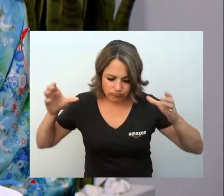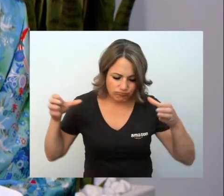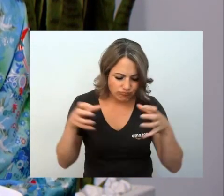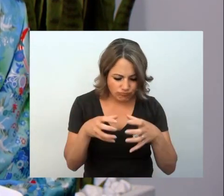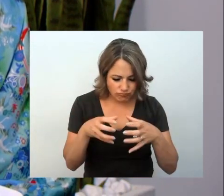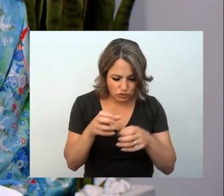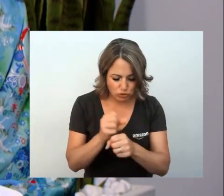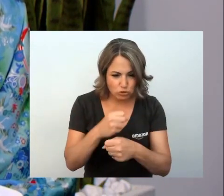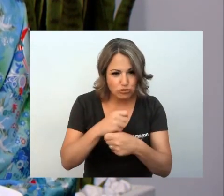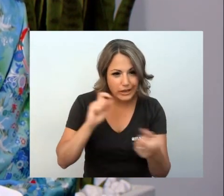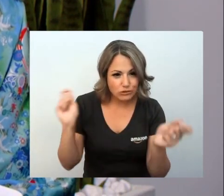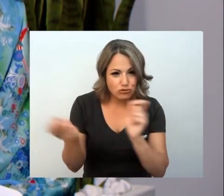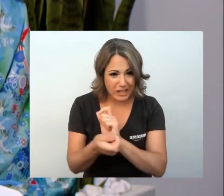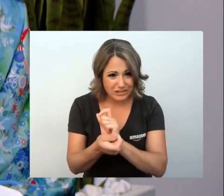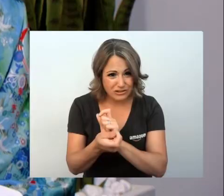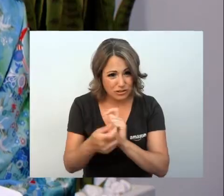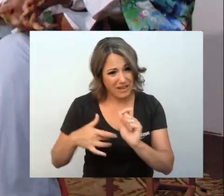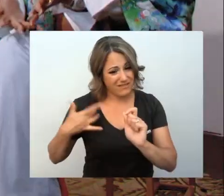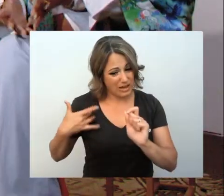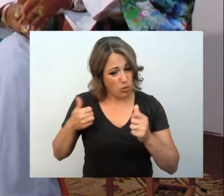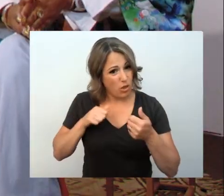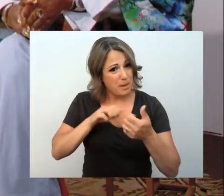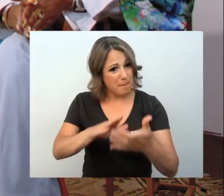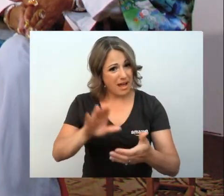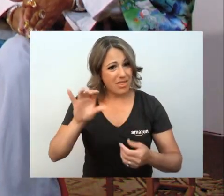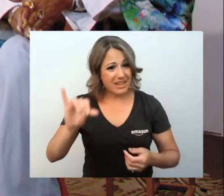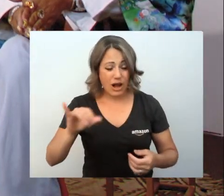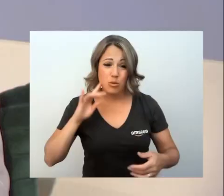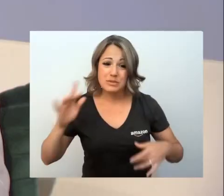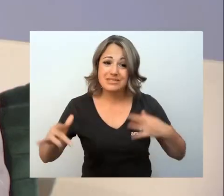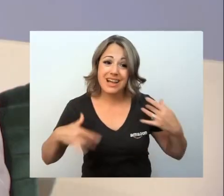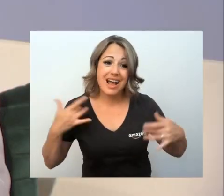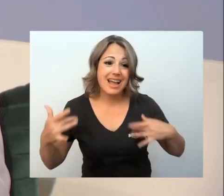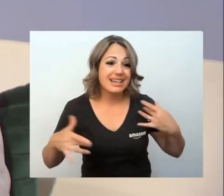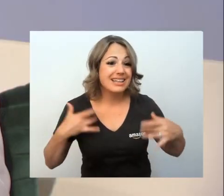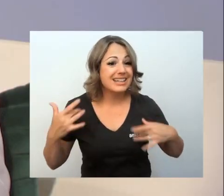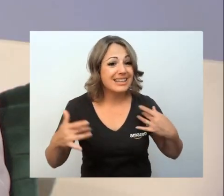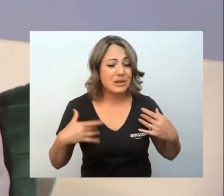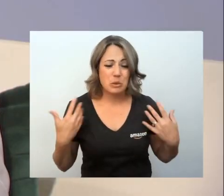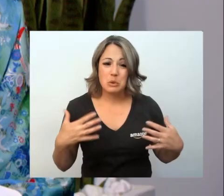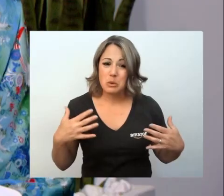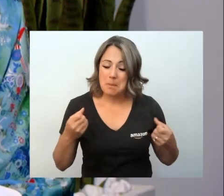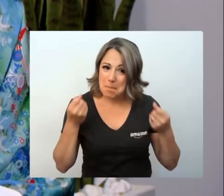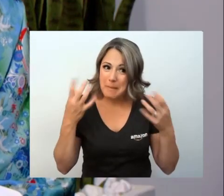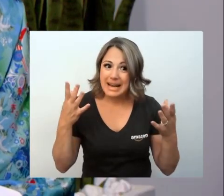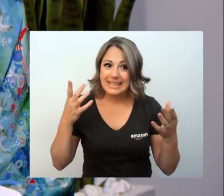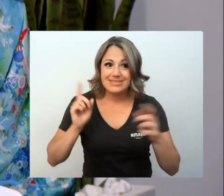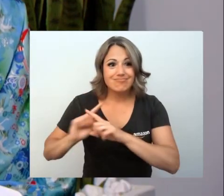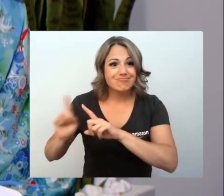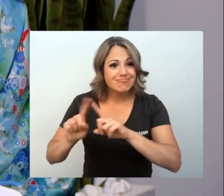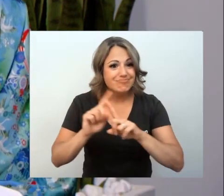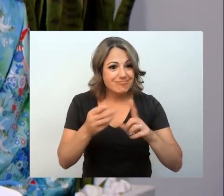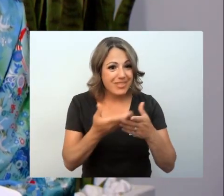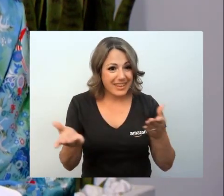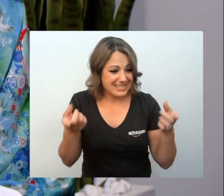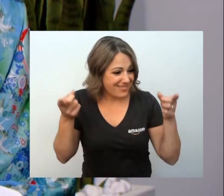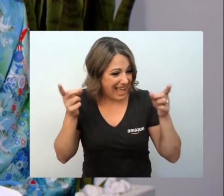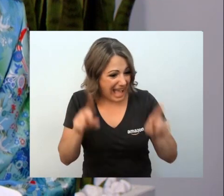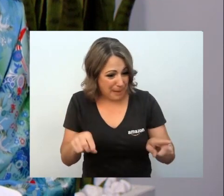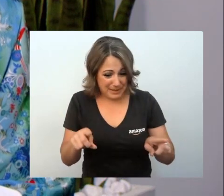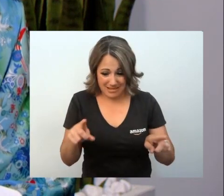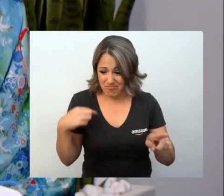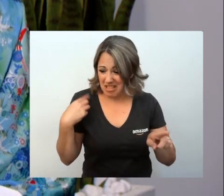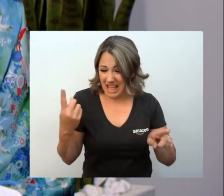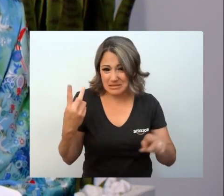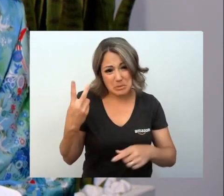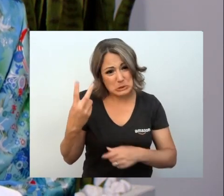And so we're on that path now, and I'm really excited about it. So many exciting things have come forth in the last, I would